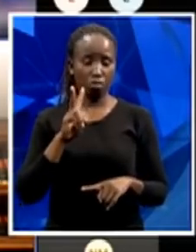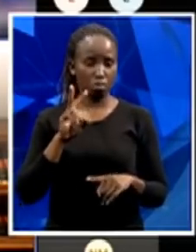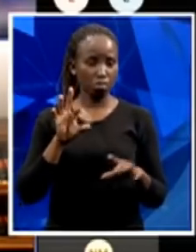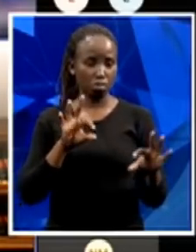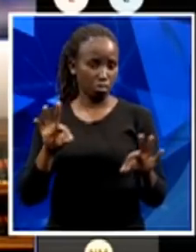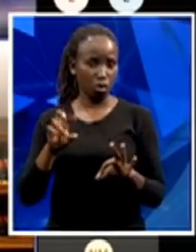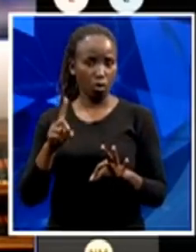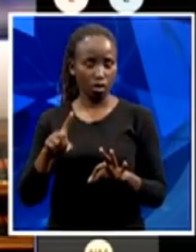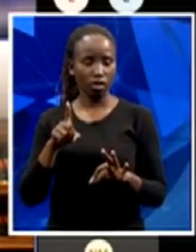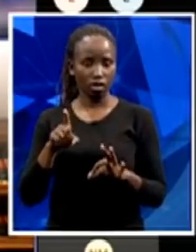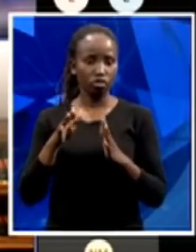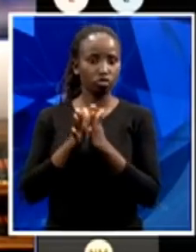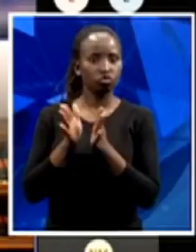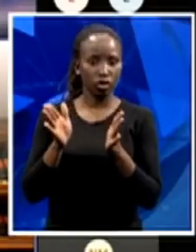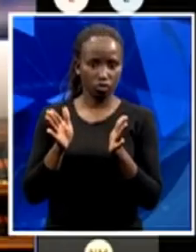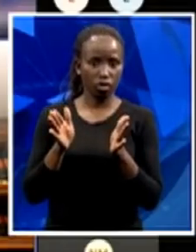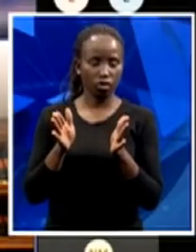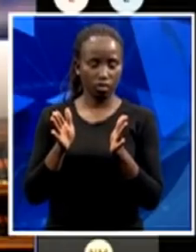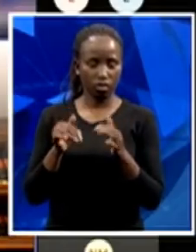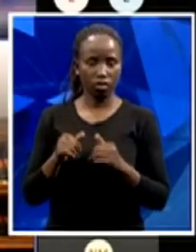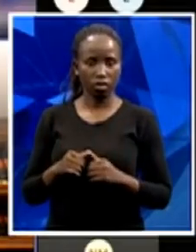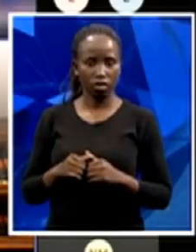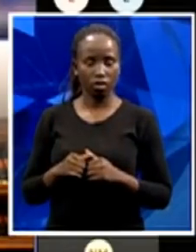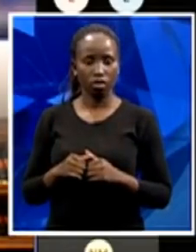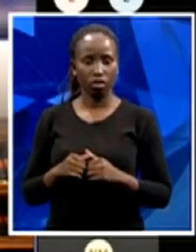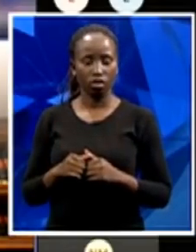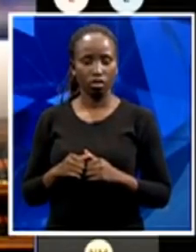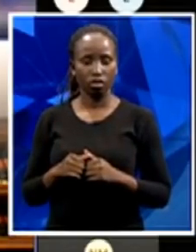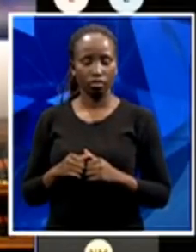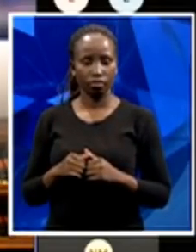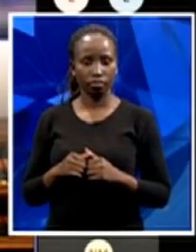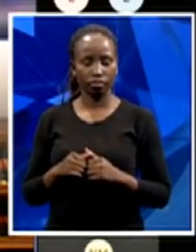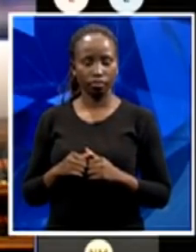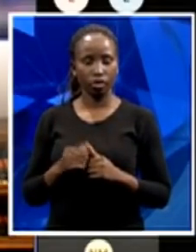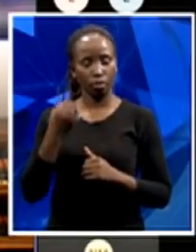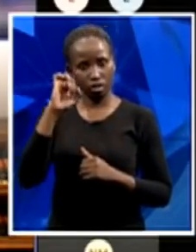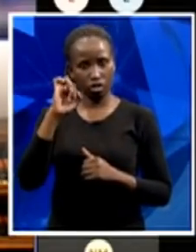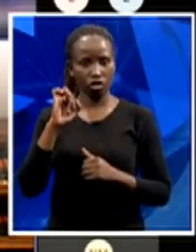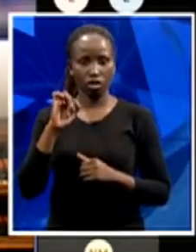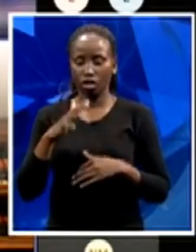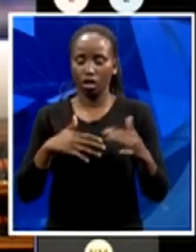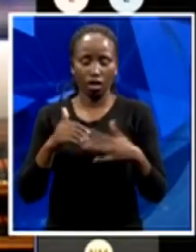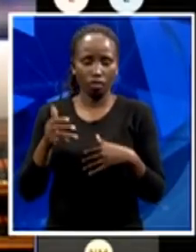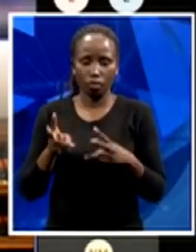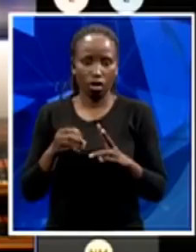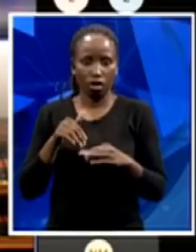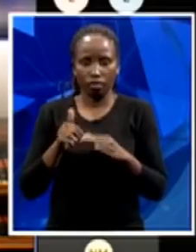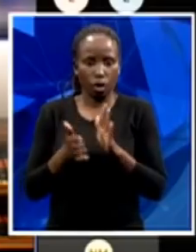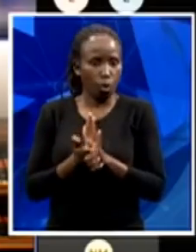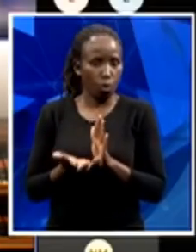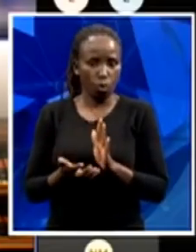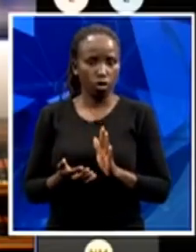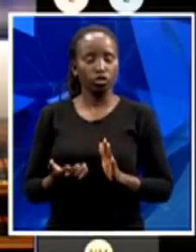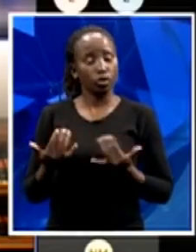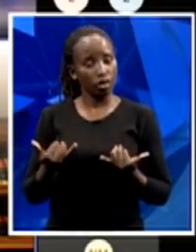blanket delegation in every sense of the word. And the question that he raises is whether that